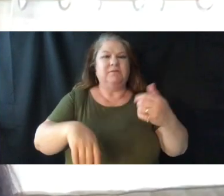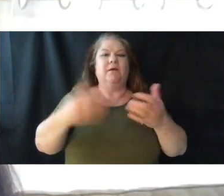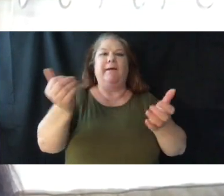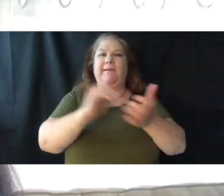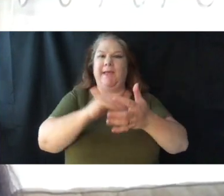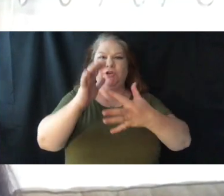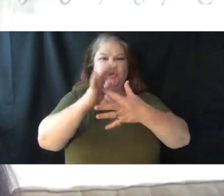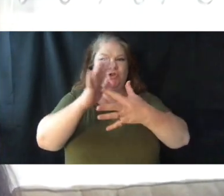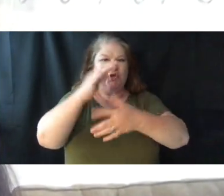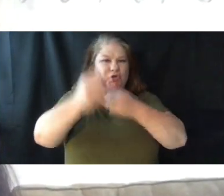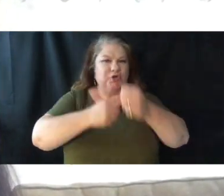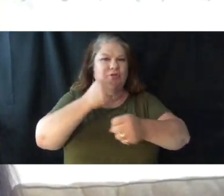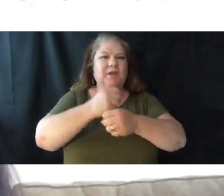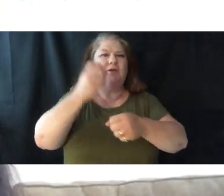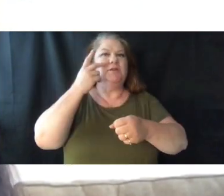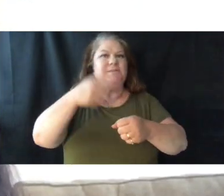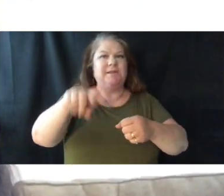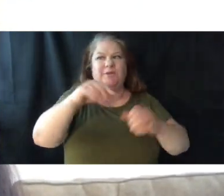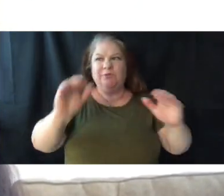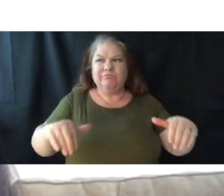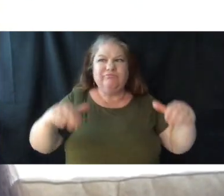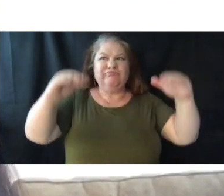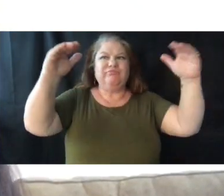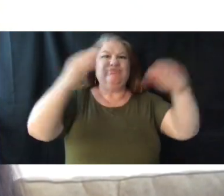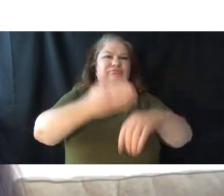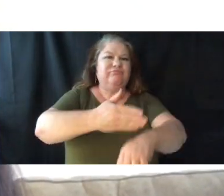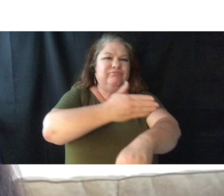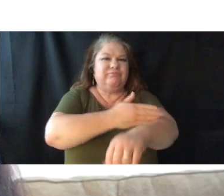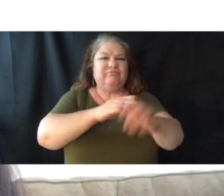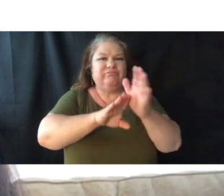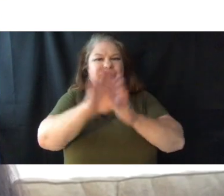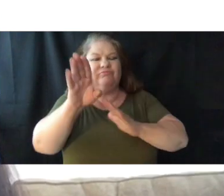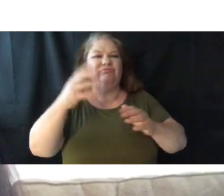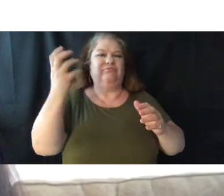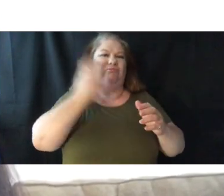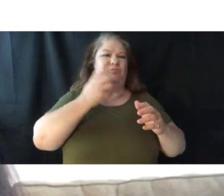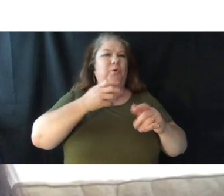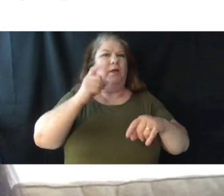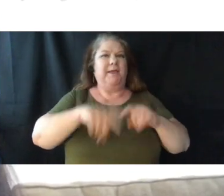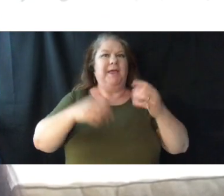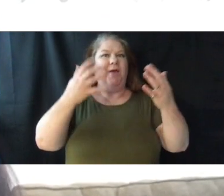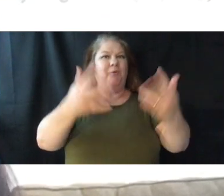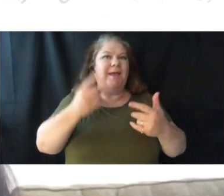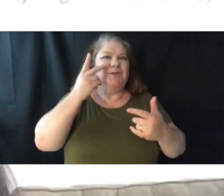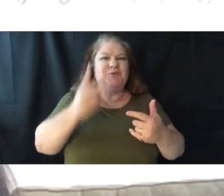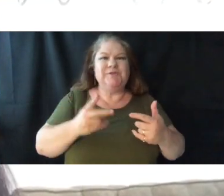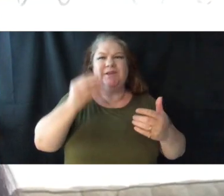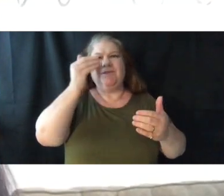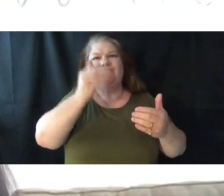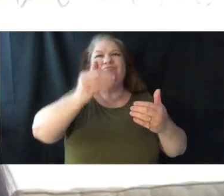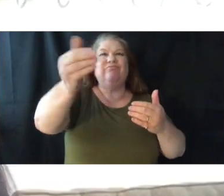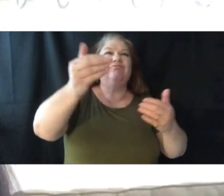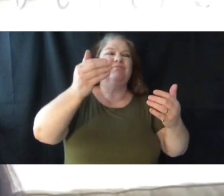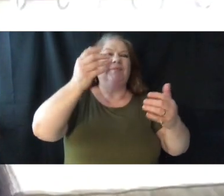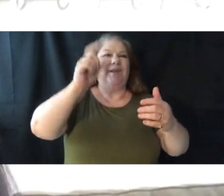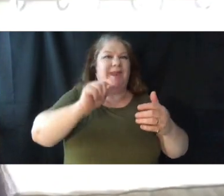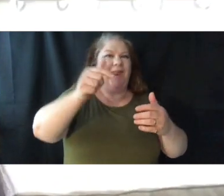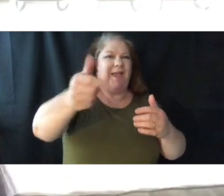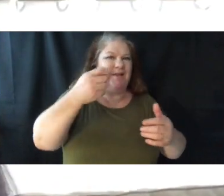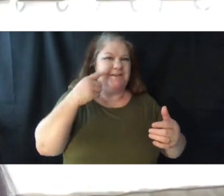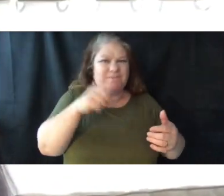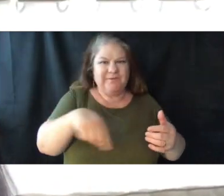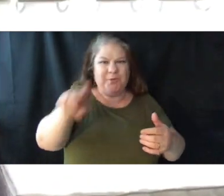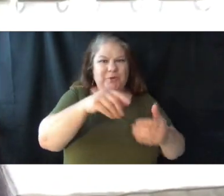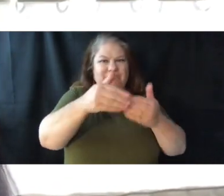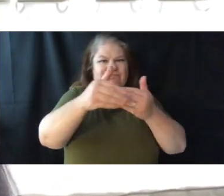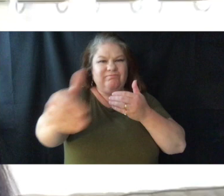year, meeting you again and seeing how much you've grown. And I can't wait to see what else is out there for